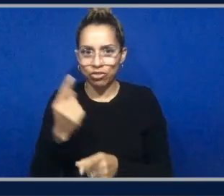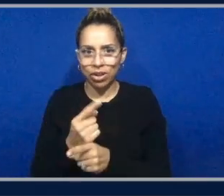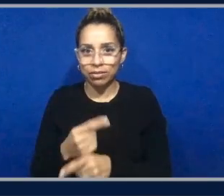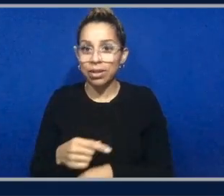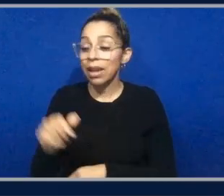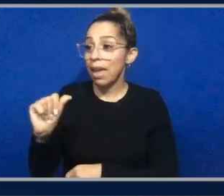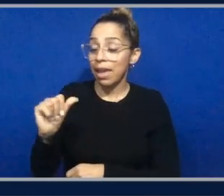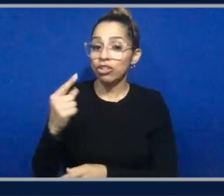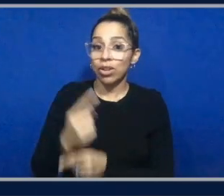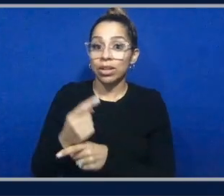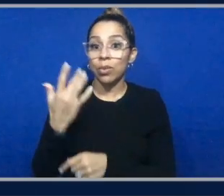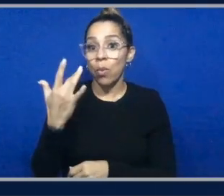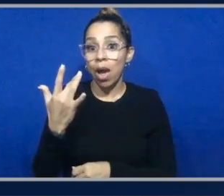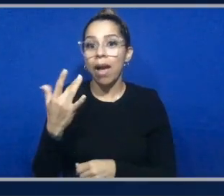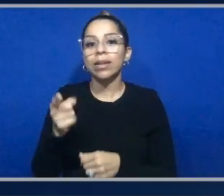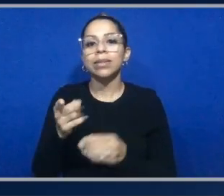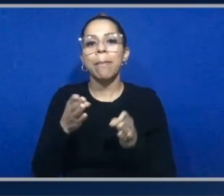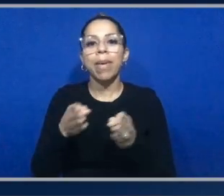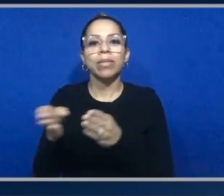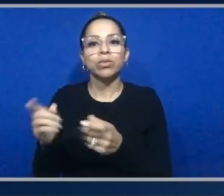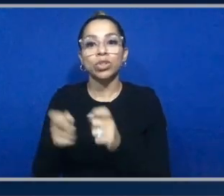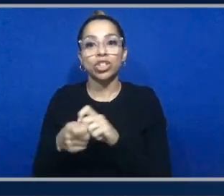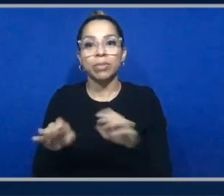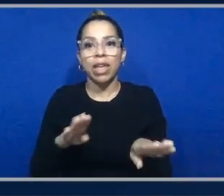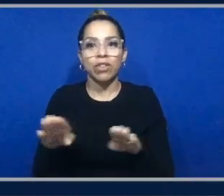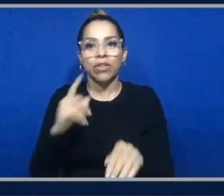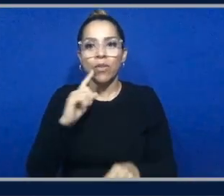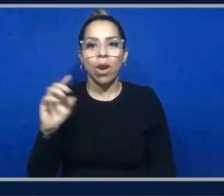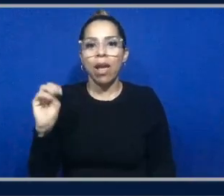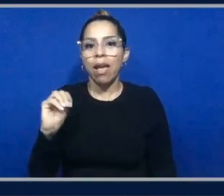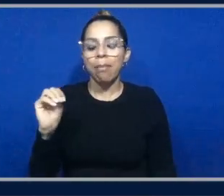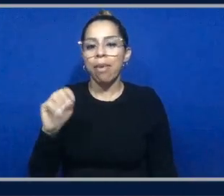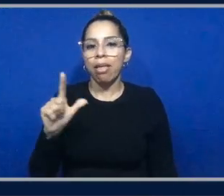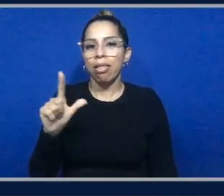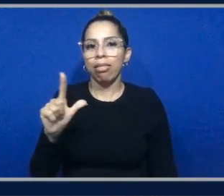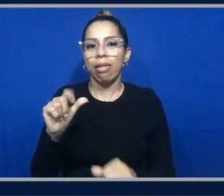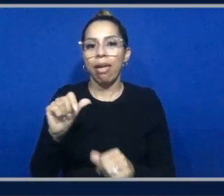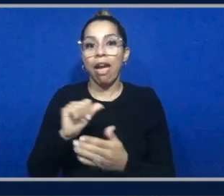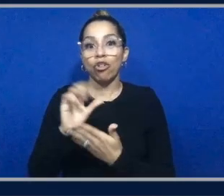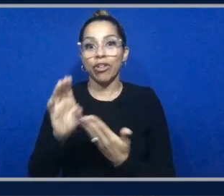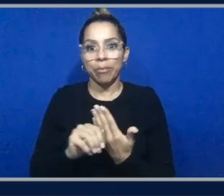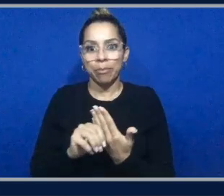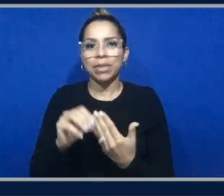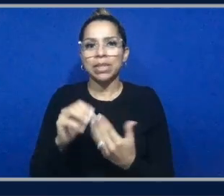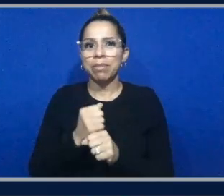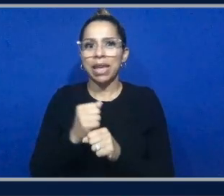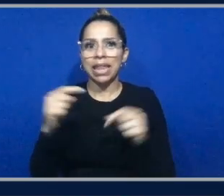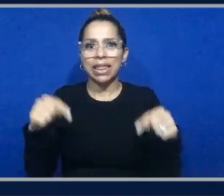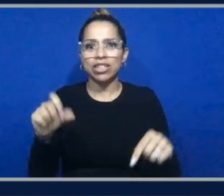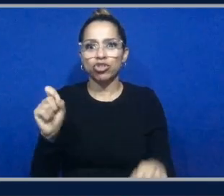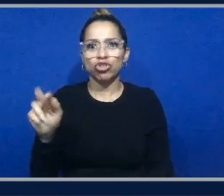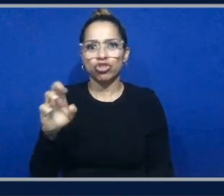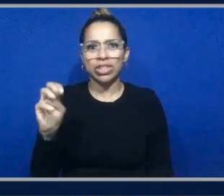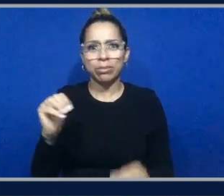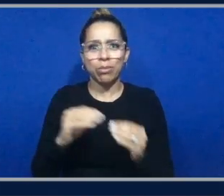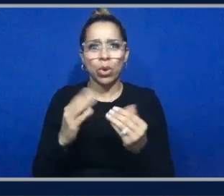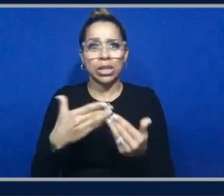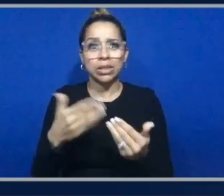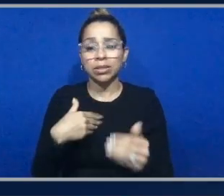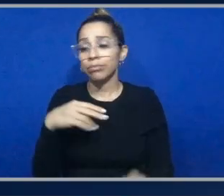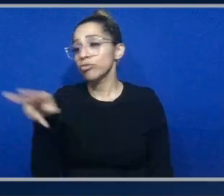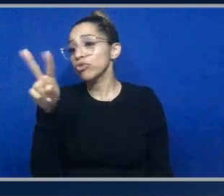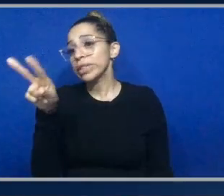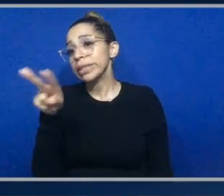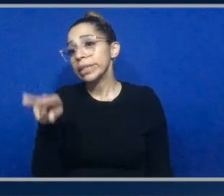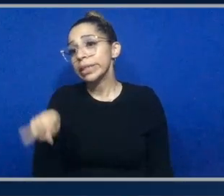method to adjust the behavior of an ML algorithm. And this is actually making this stream very easy for me because I'm just reading the explanation for you. It's